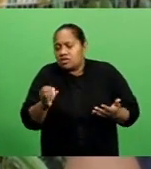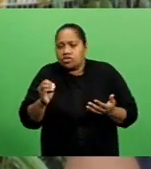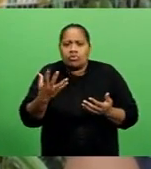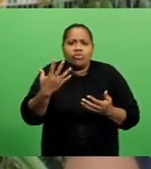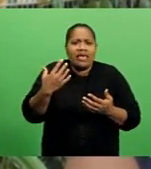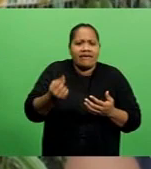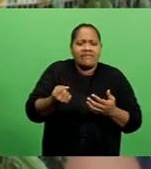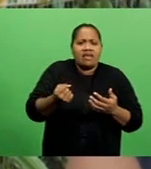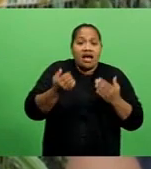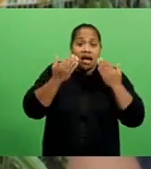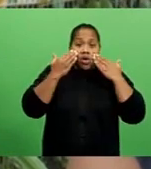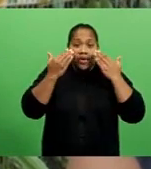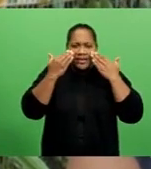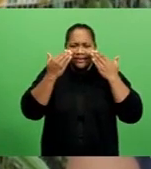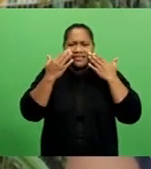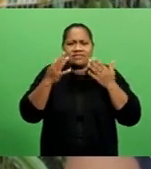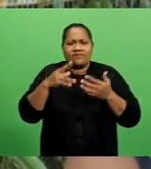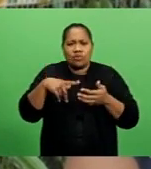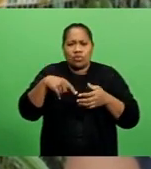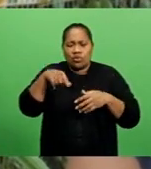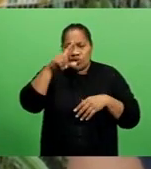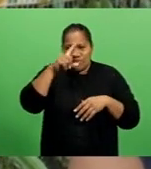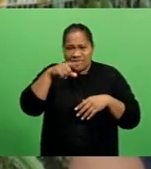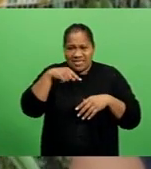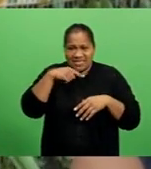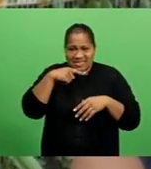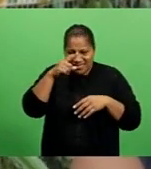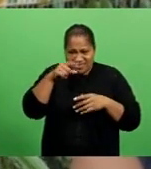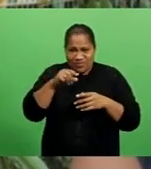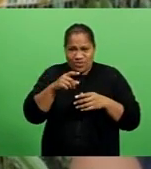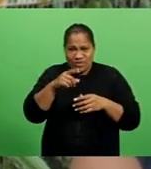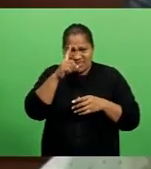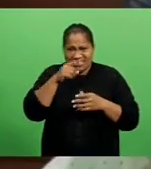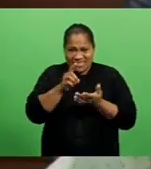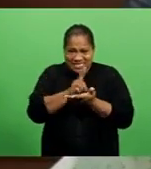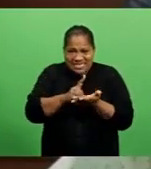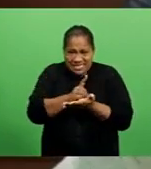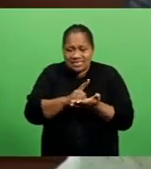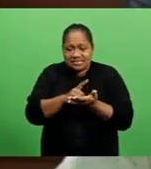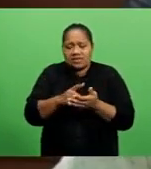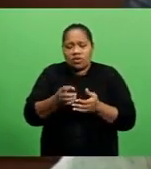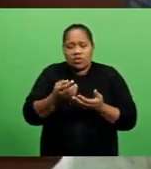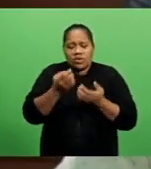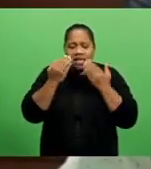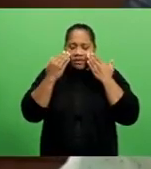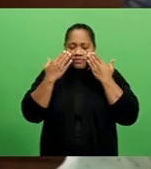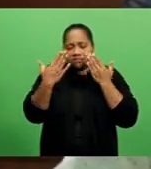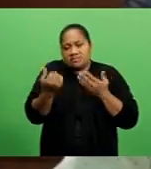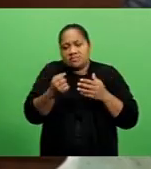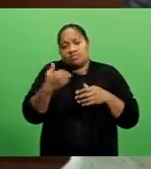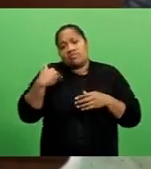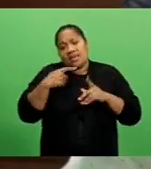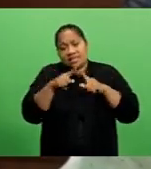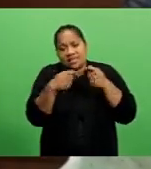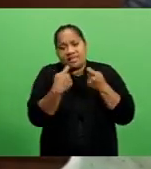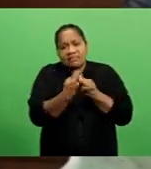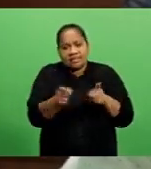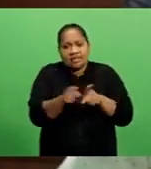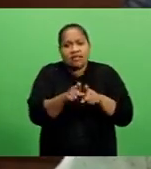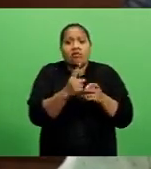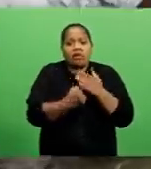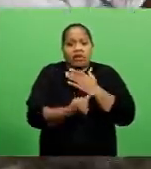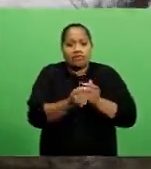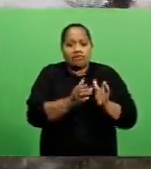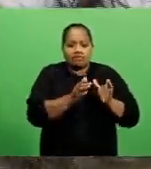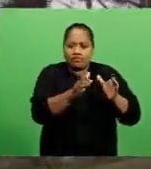areas and are monitoring the LTDD hotspots in the 3 provinces. The health team is also moving around, trying to